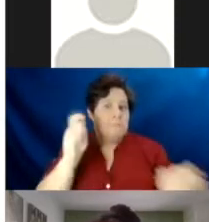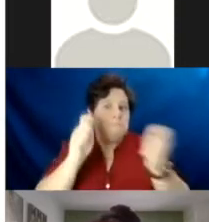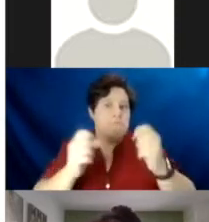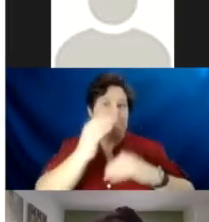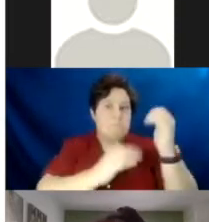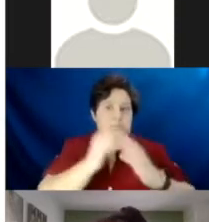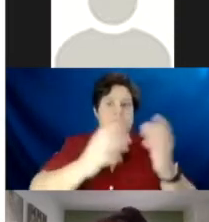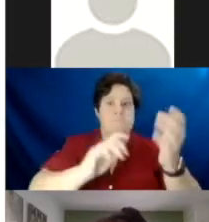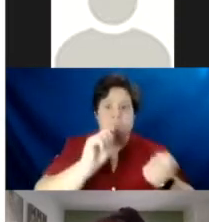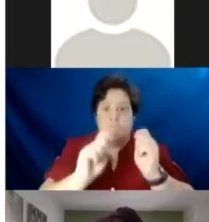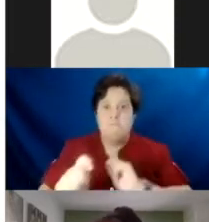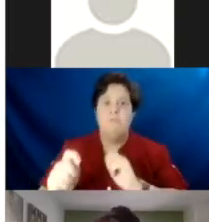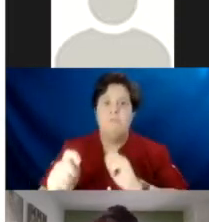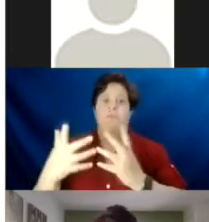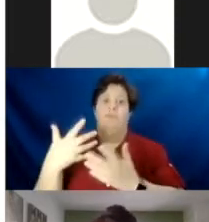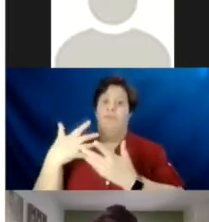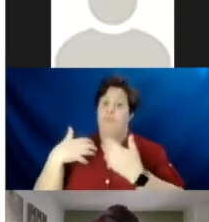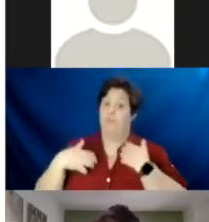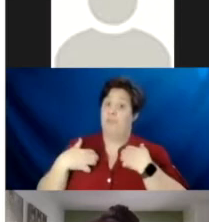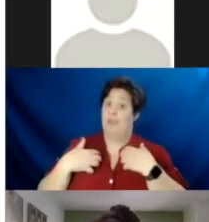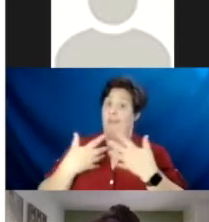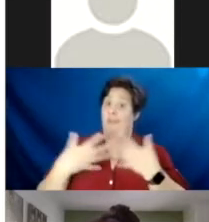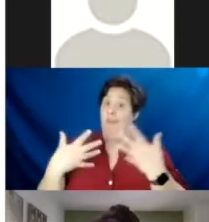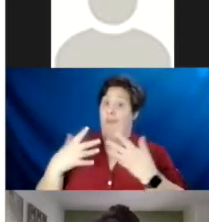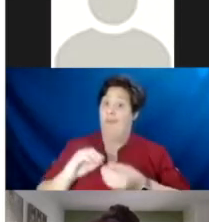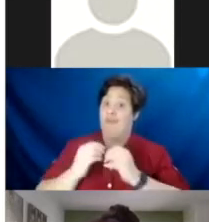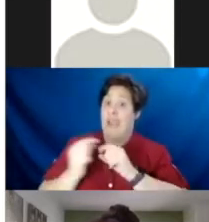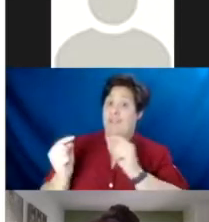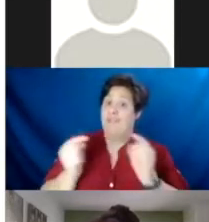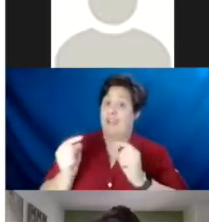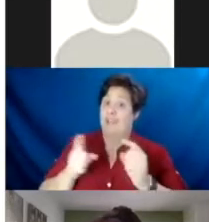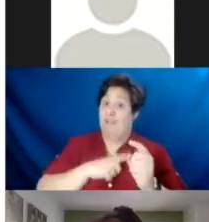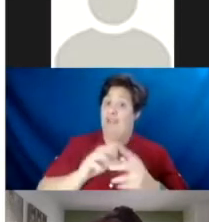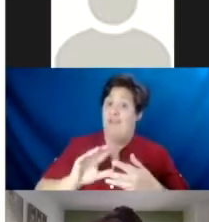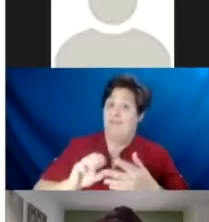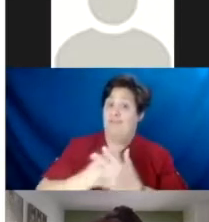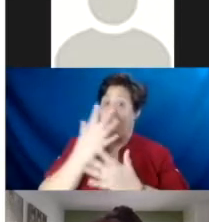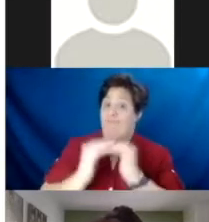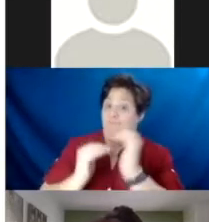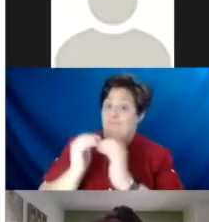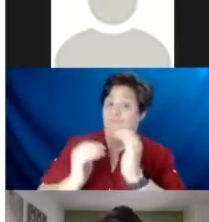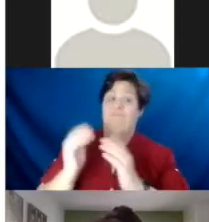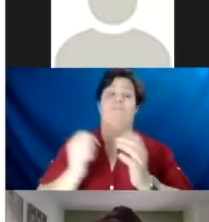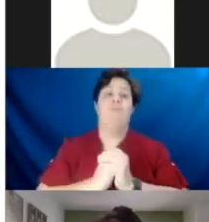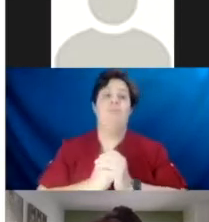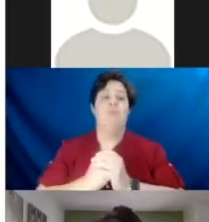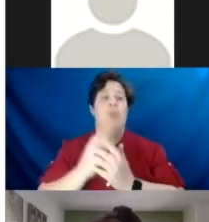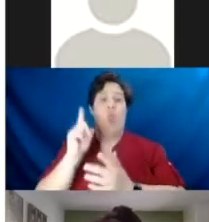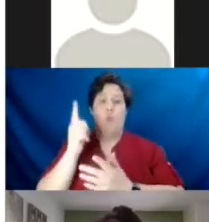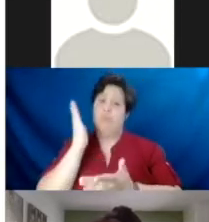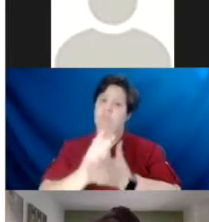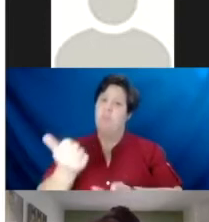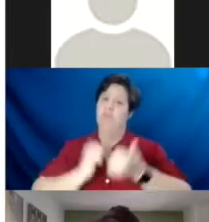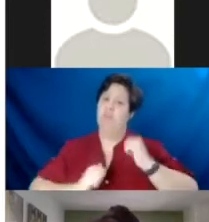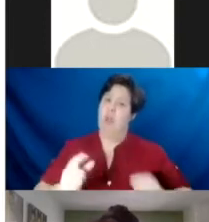neighbourhoods with the interesting creative tensions that this brings. Lewisham is proud of its diversity,